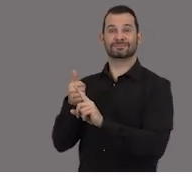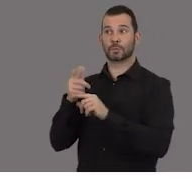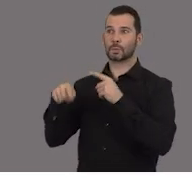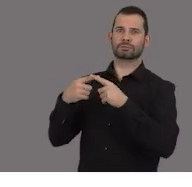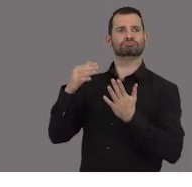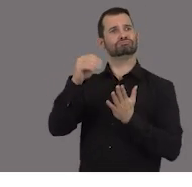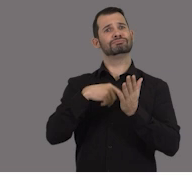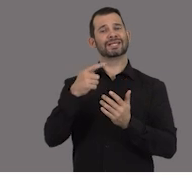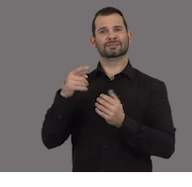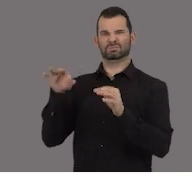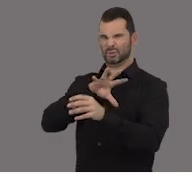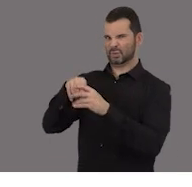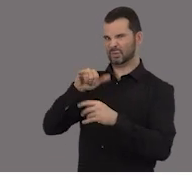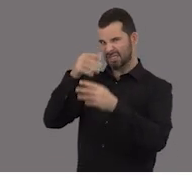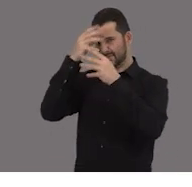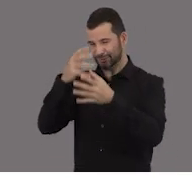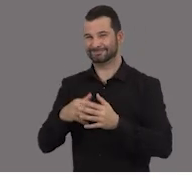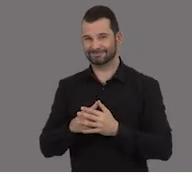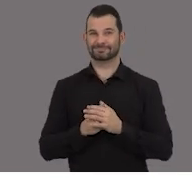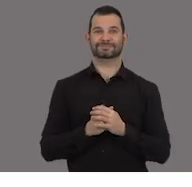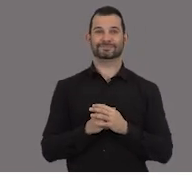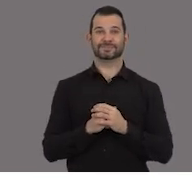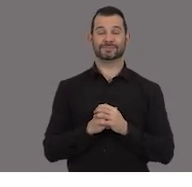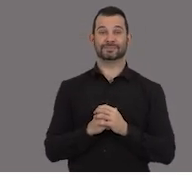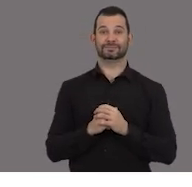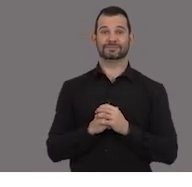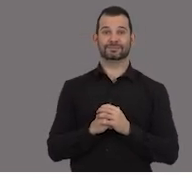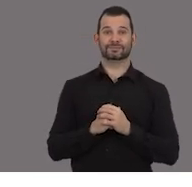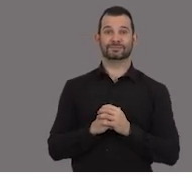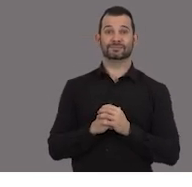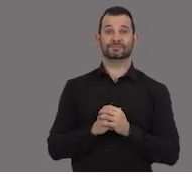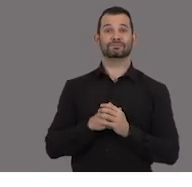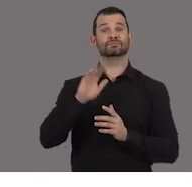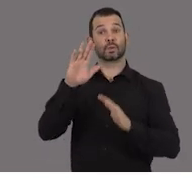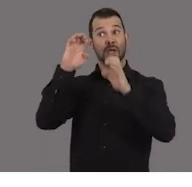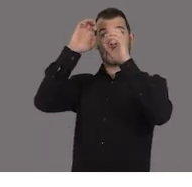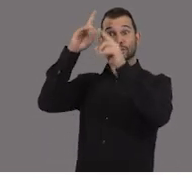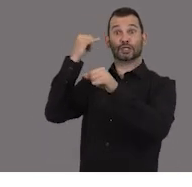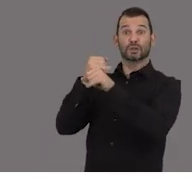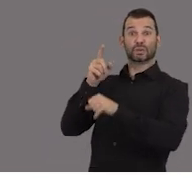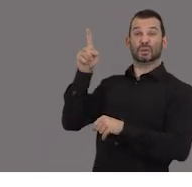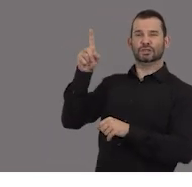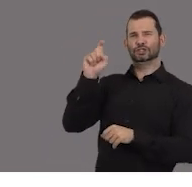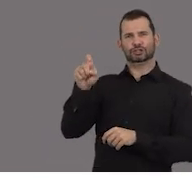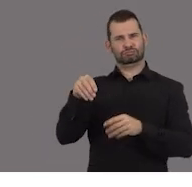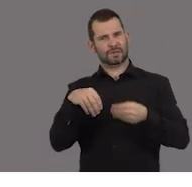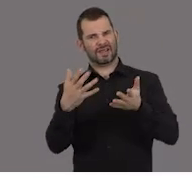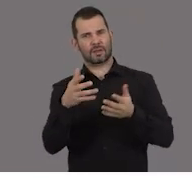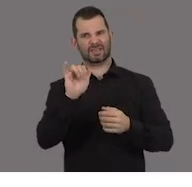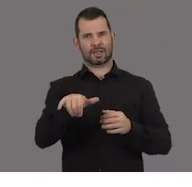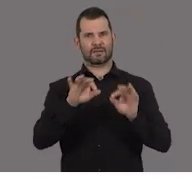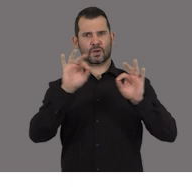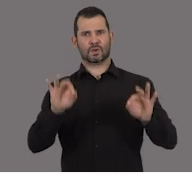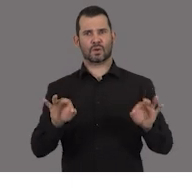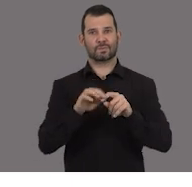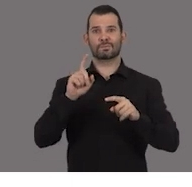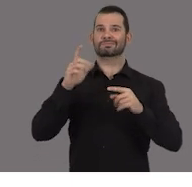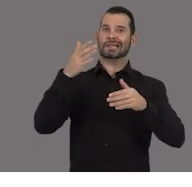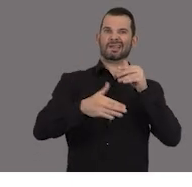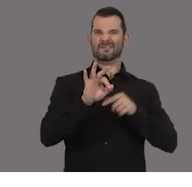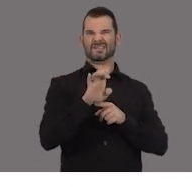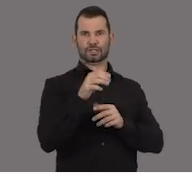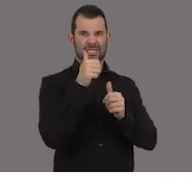T-2202, Tuition and Enrollment Certificate, when you do your taxes. Your